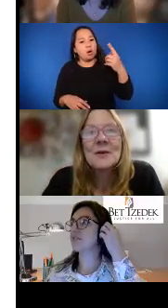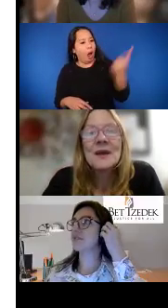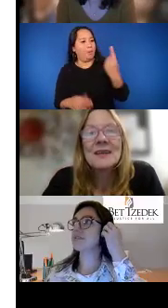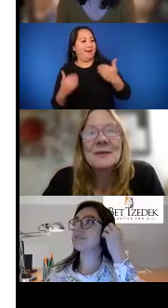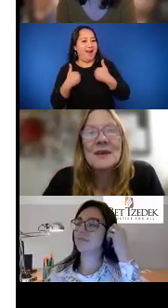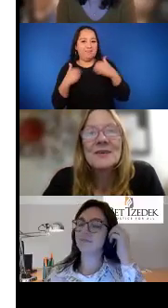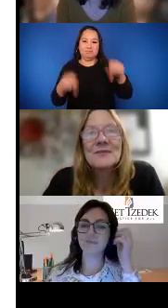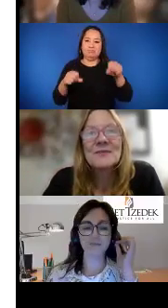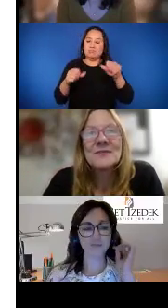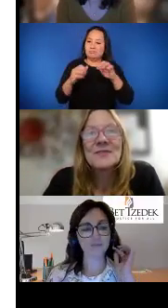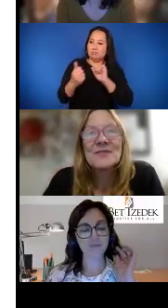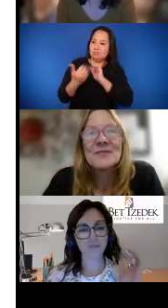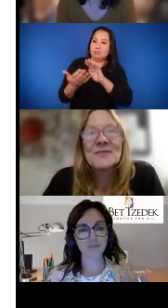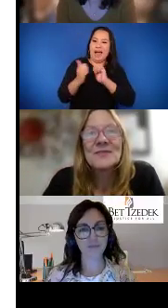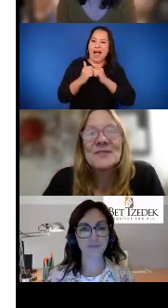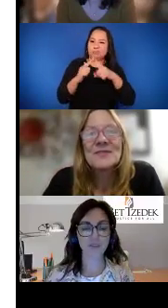Go ahead, Amy.